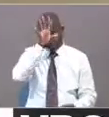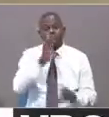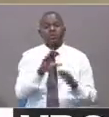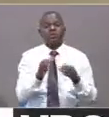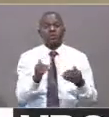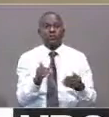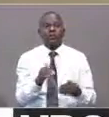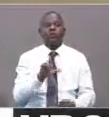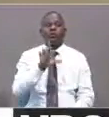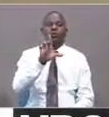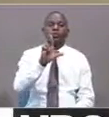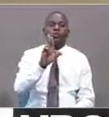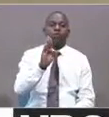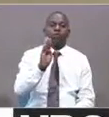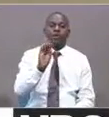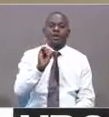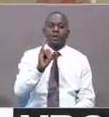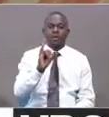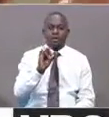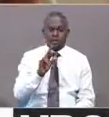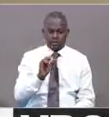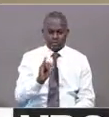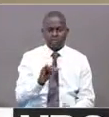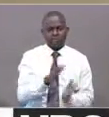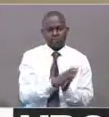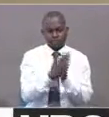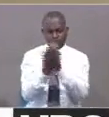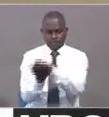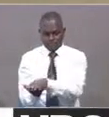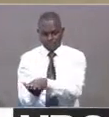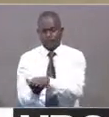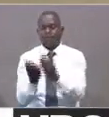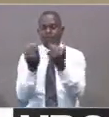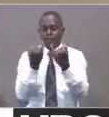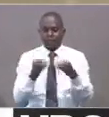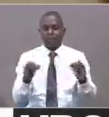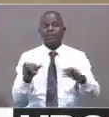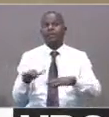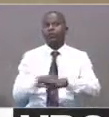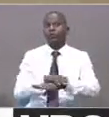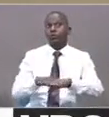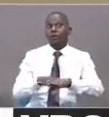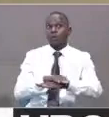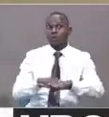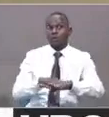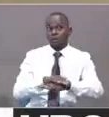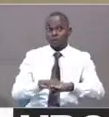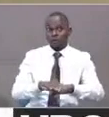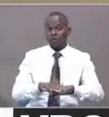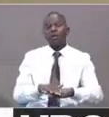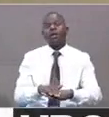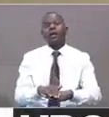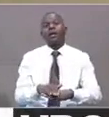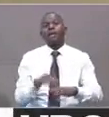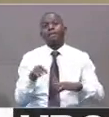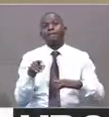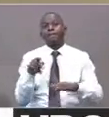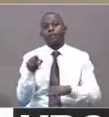to Luviri, handed over the independence to Buganda, and the Queen's